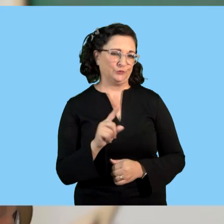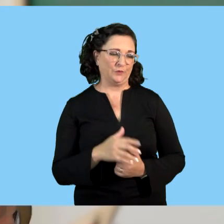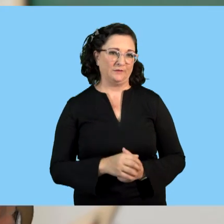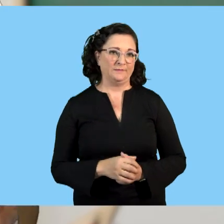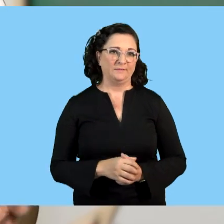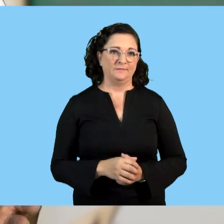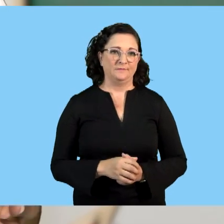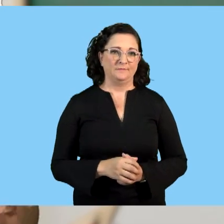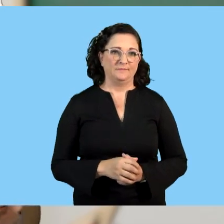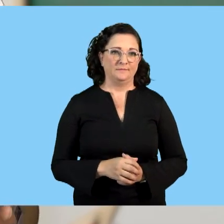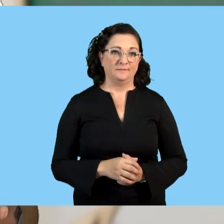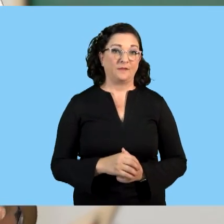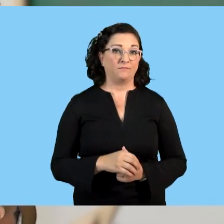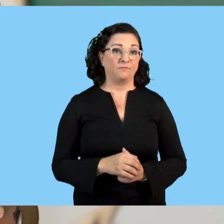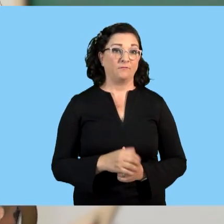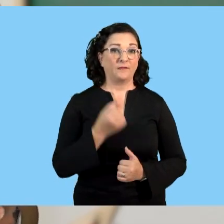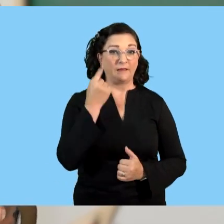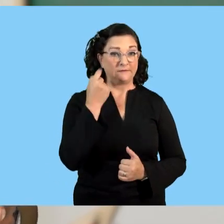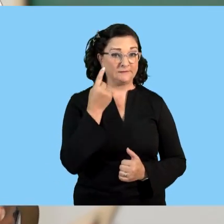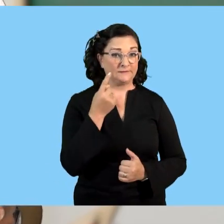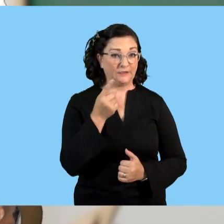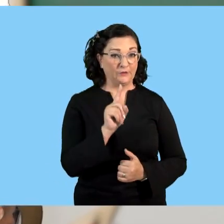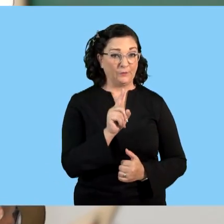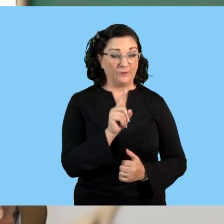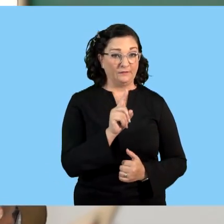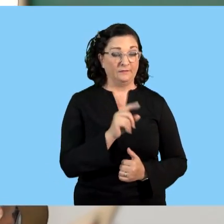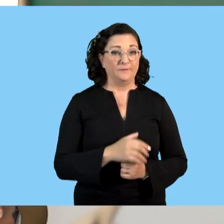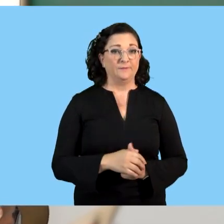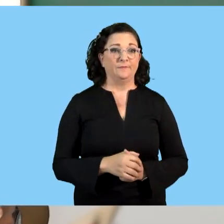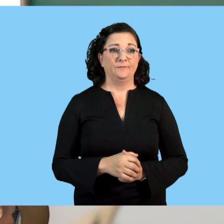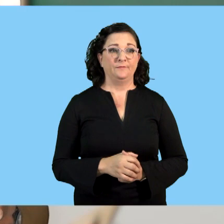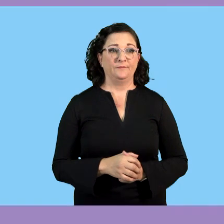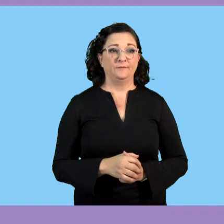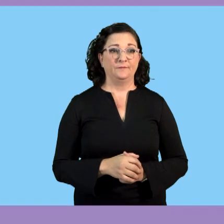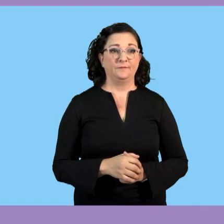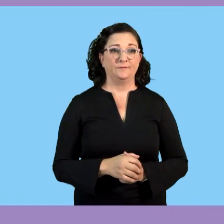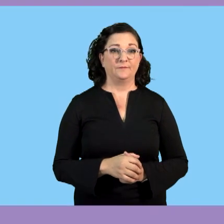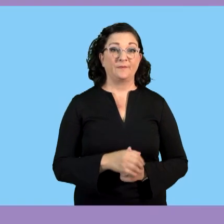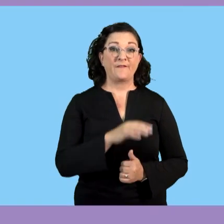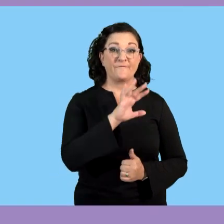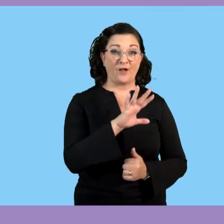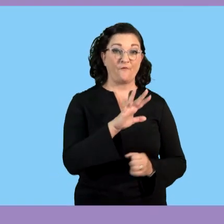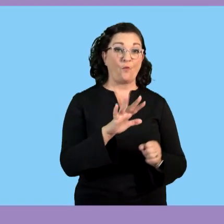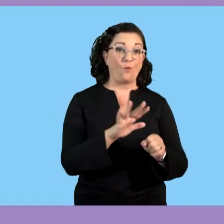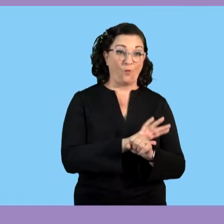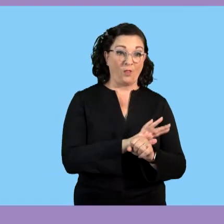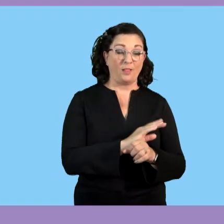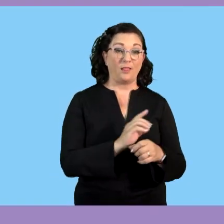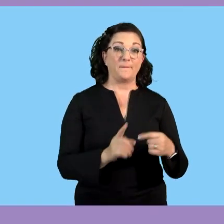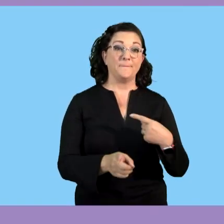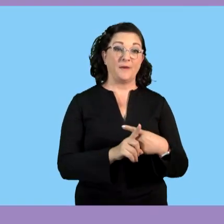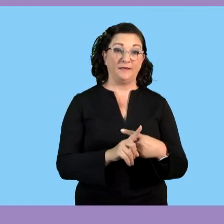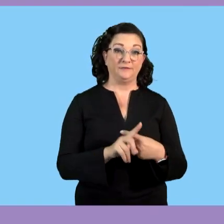What do we do? Firstly, let's have an understanding that this is 5 whole